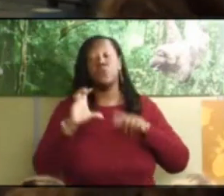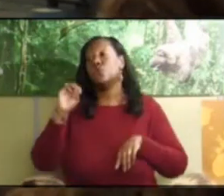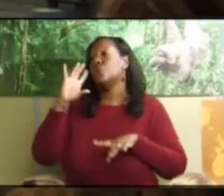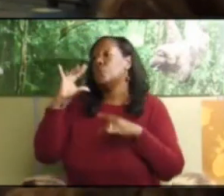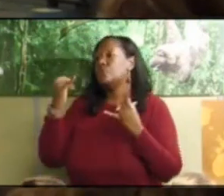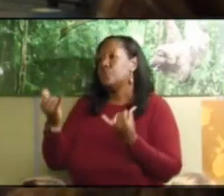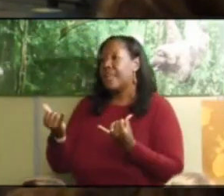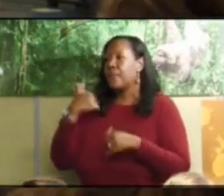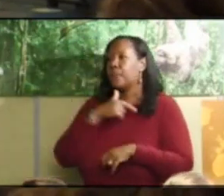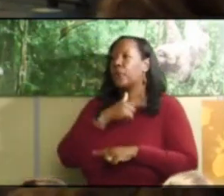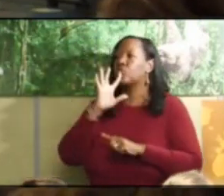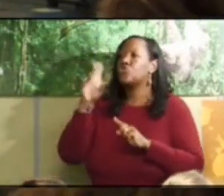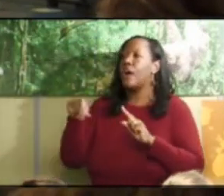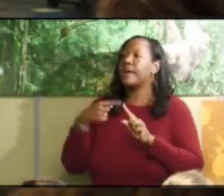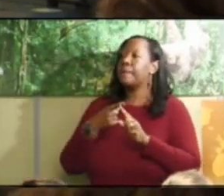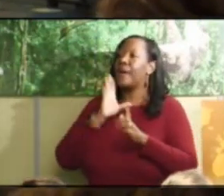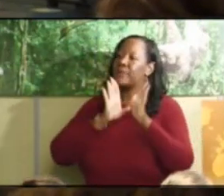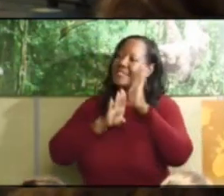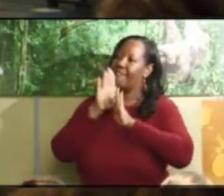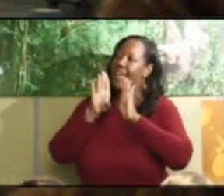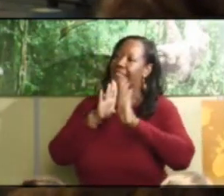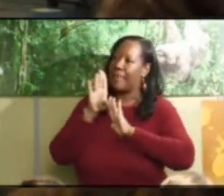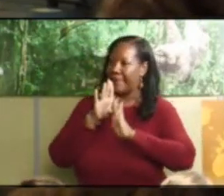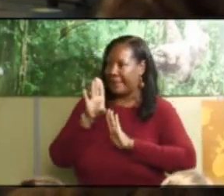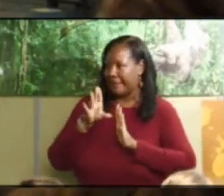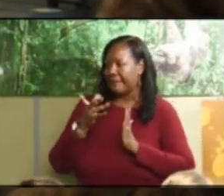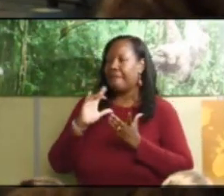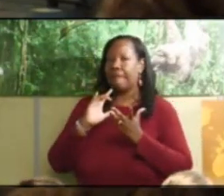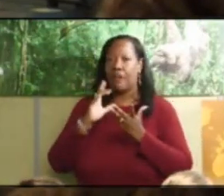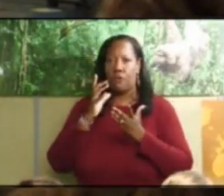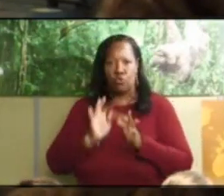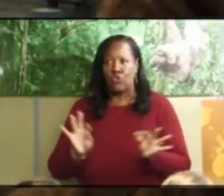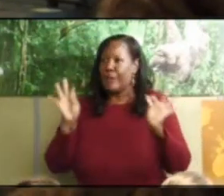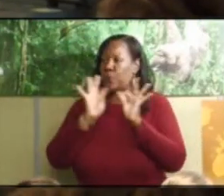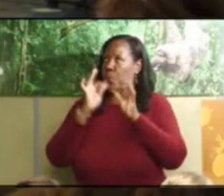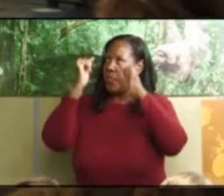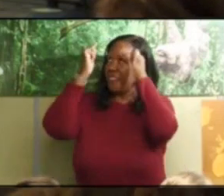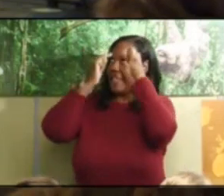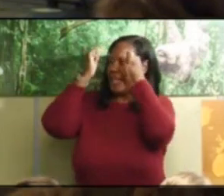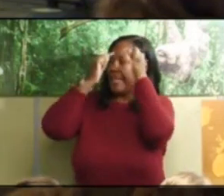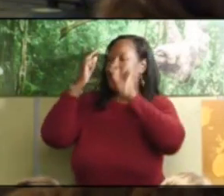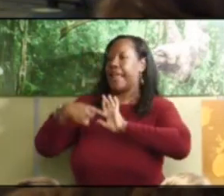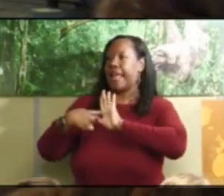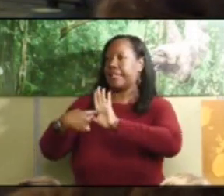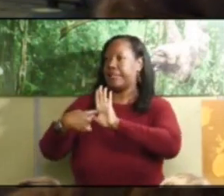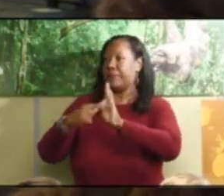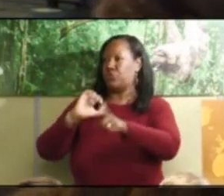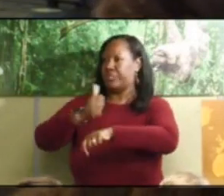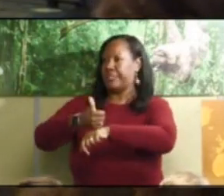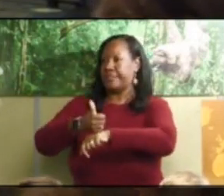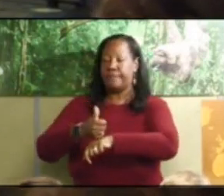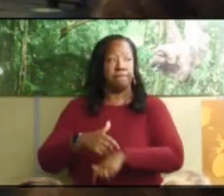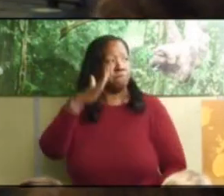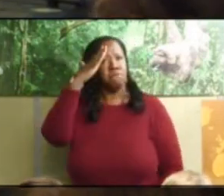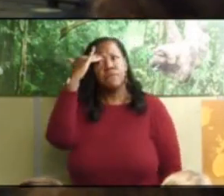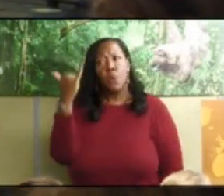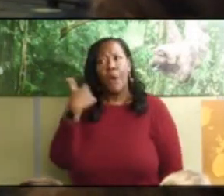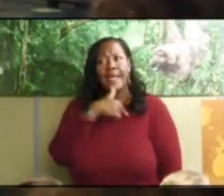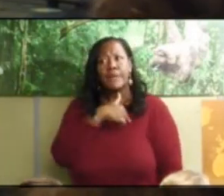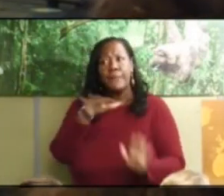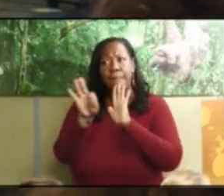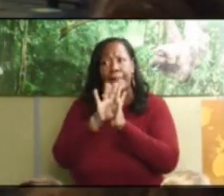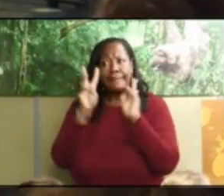talking about developing exhibitions that encourage critical thinking. And so why did we pick this topic?